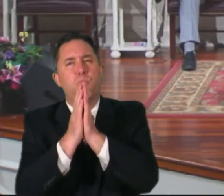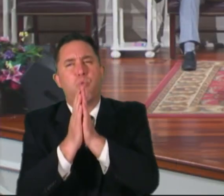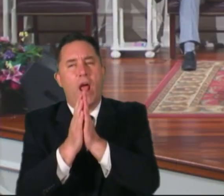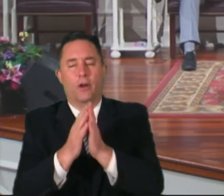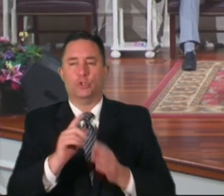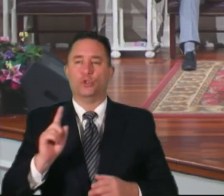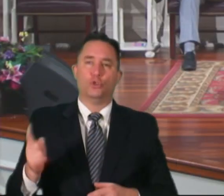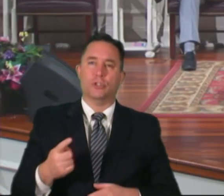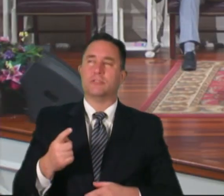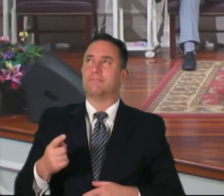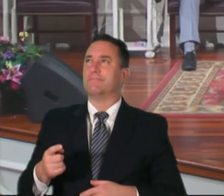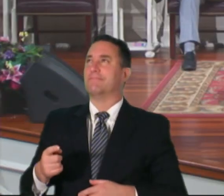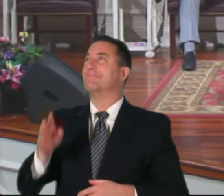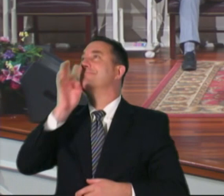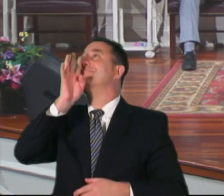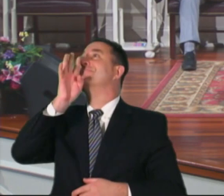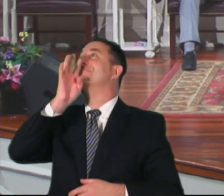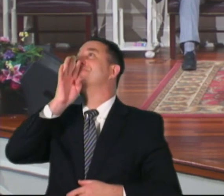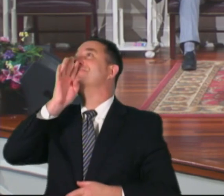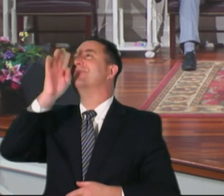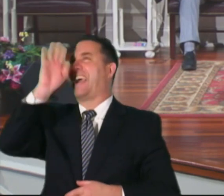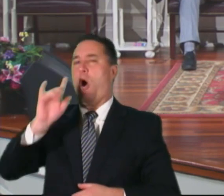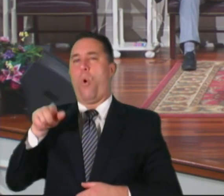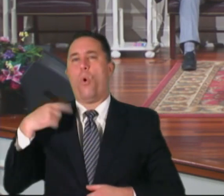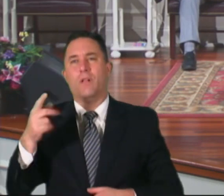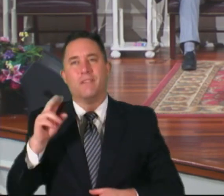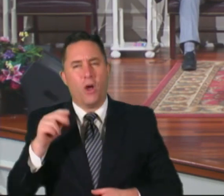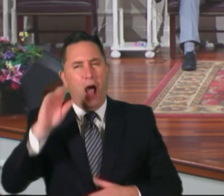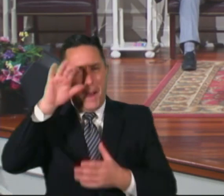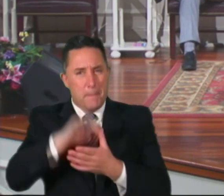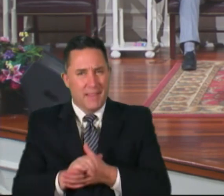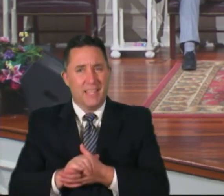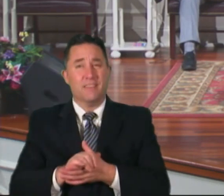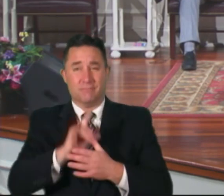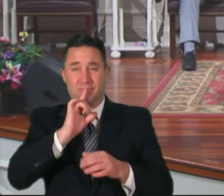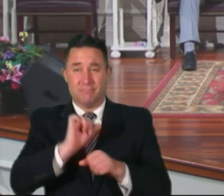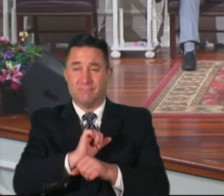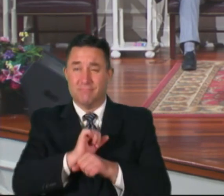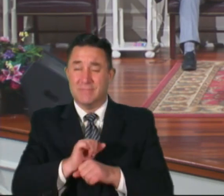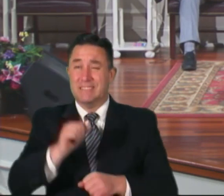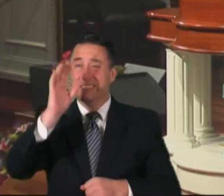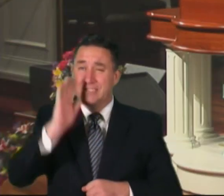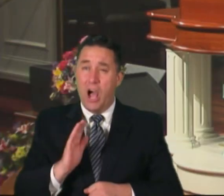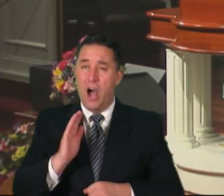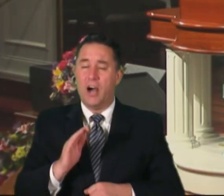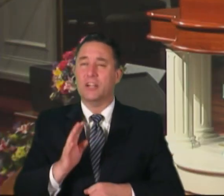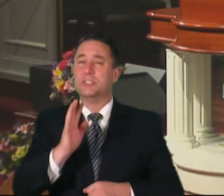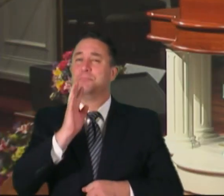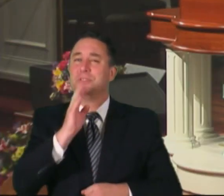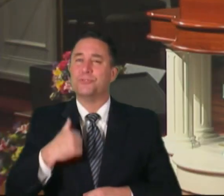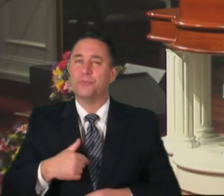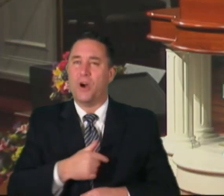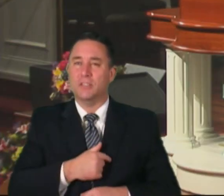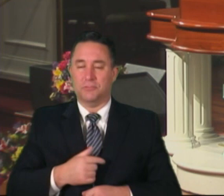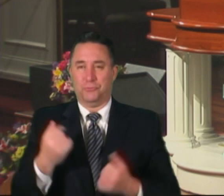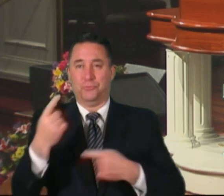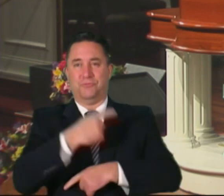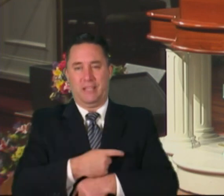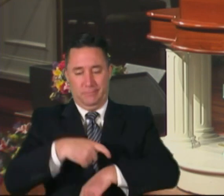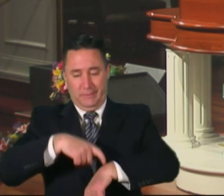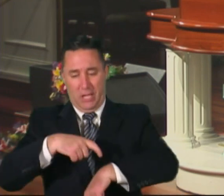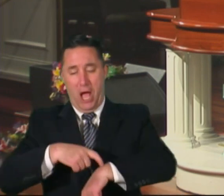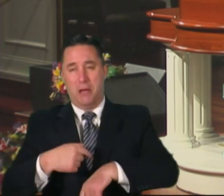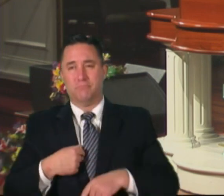not just a one-way street. It's not just you talking to God. I believe with all my heart, God speaks to us. Today I spent